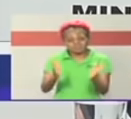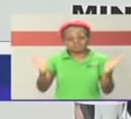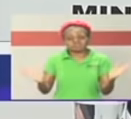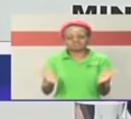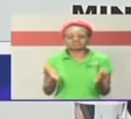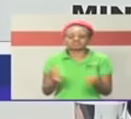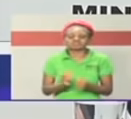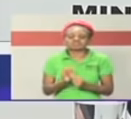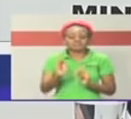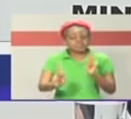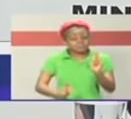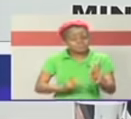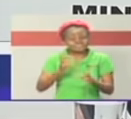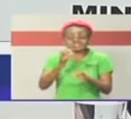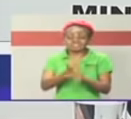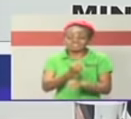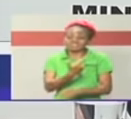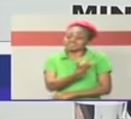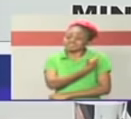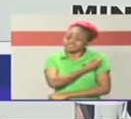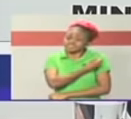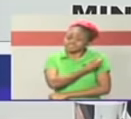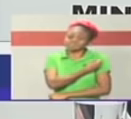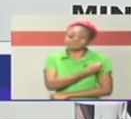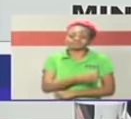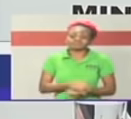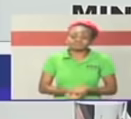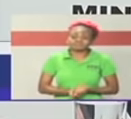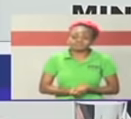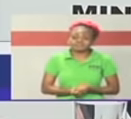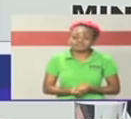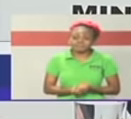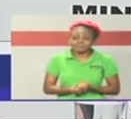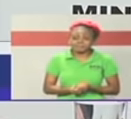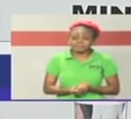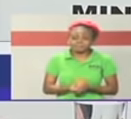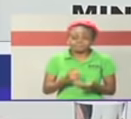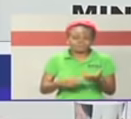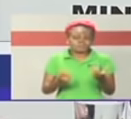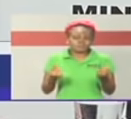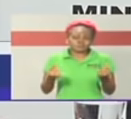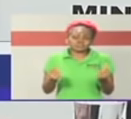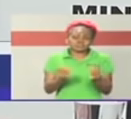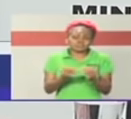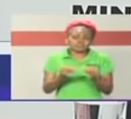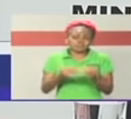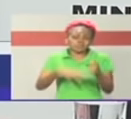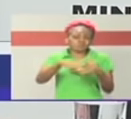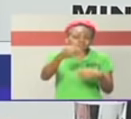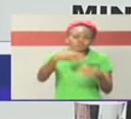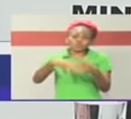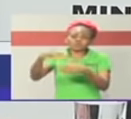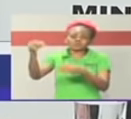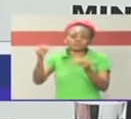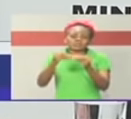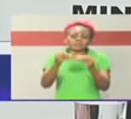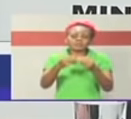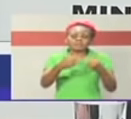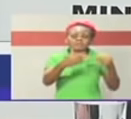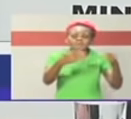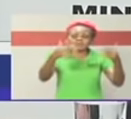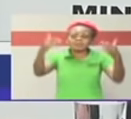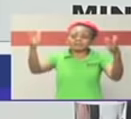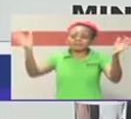today. What we are doing is also going out more and more into the public. So for instance,